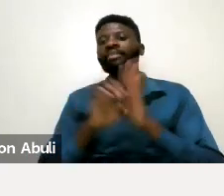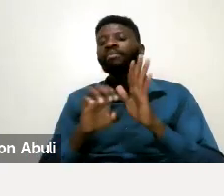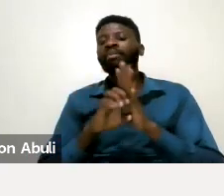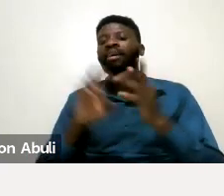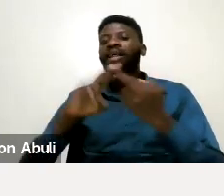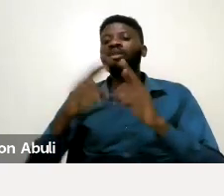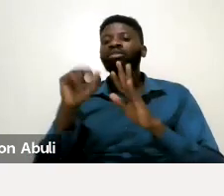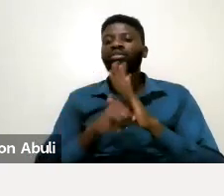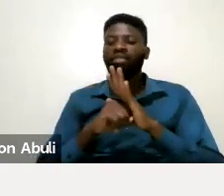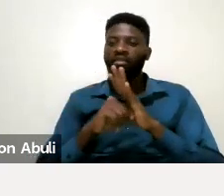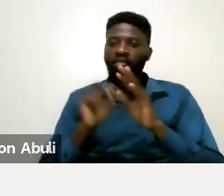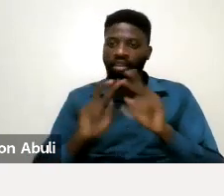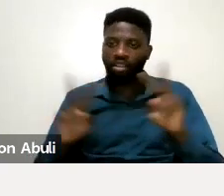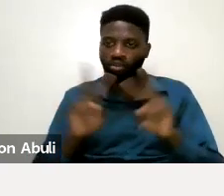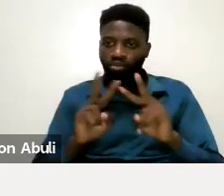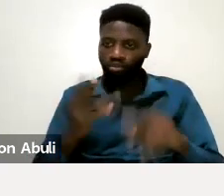values.